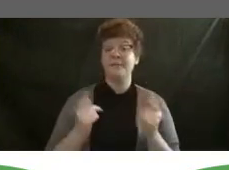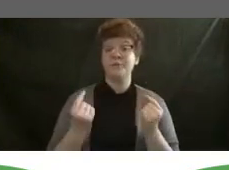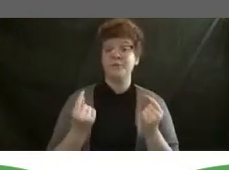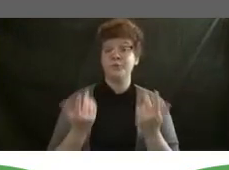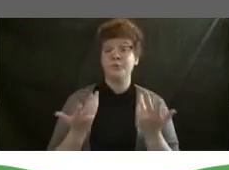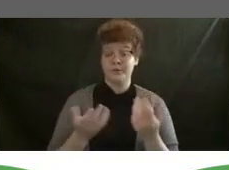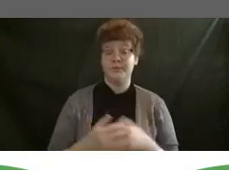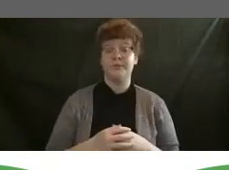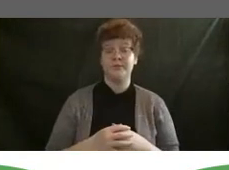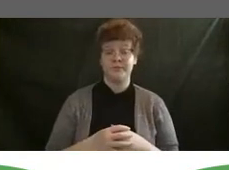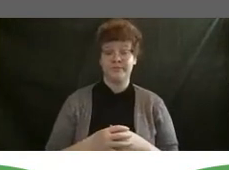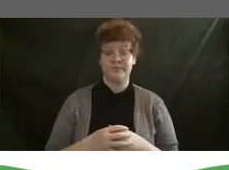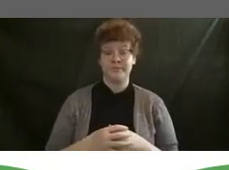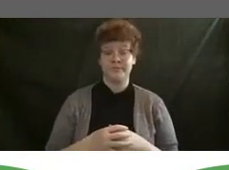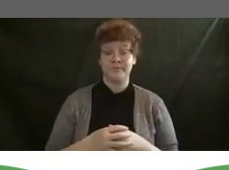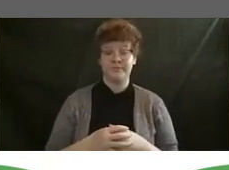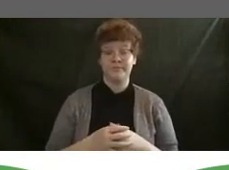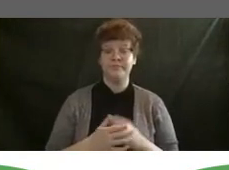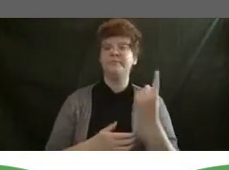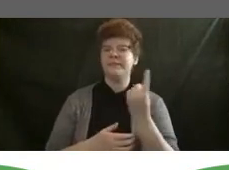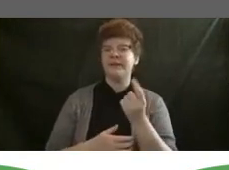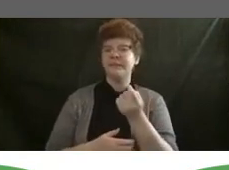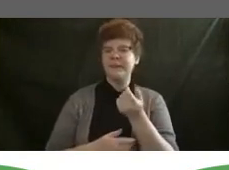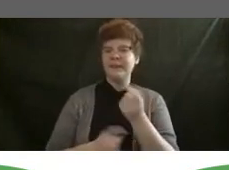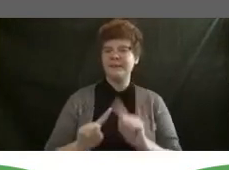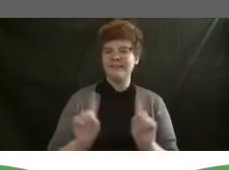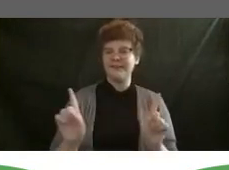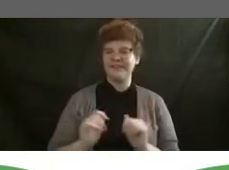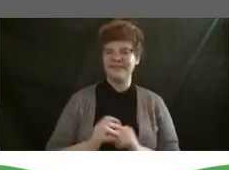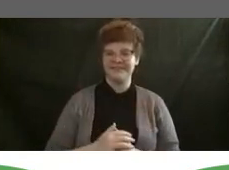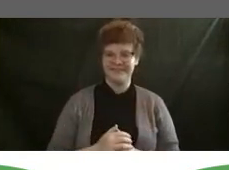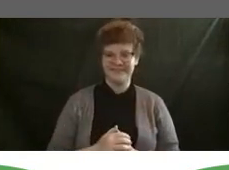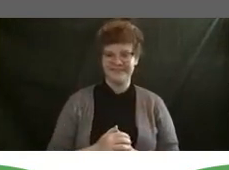is we're going to do something a little bit different. I'm going to go ahead and I'm going to bring up the